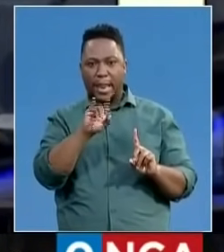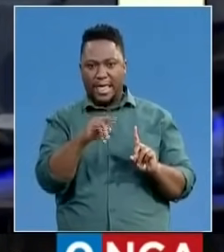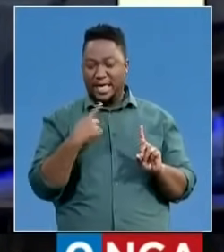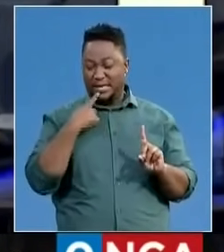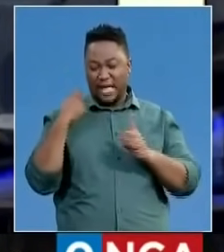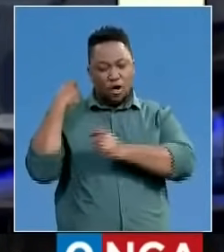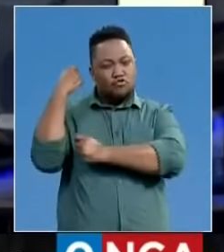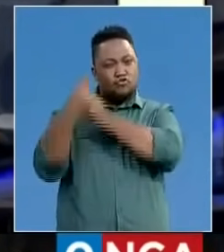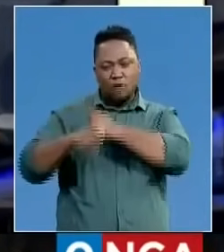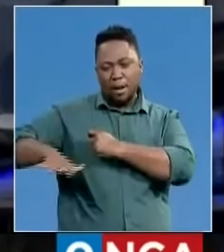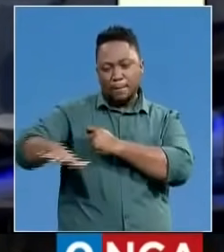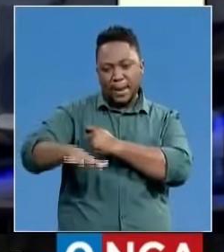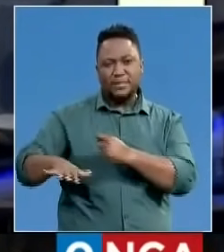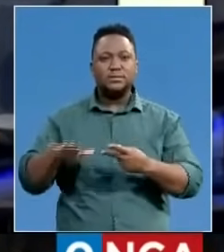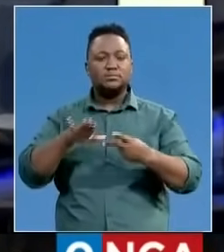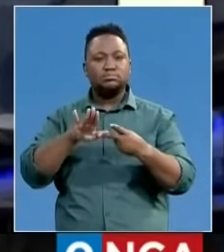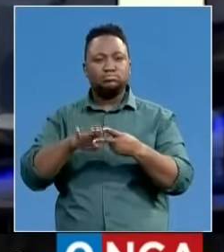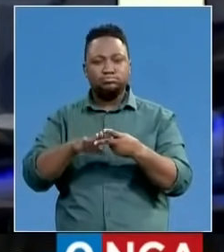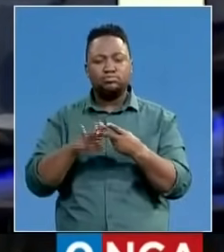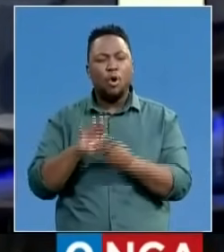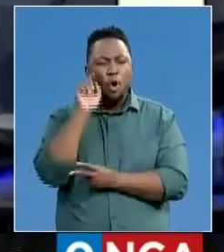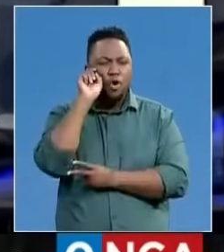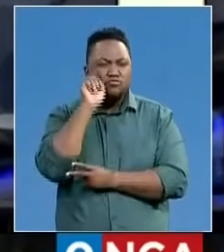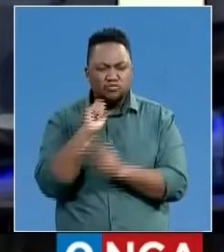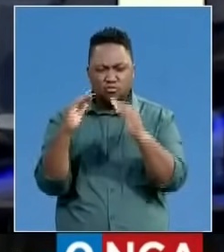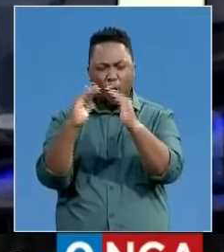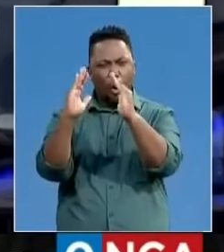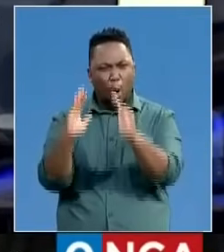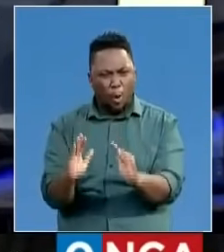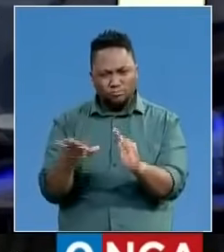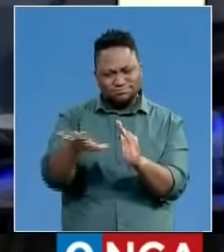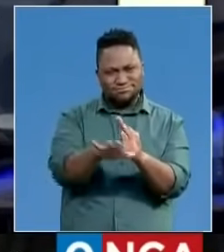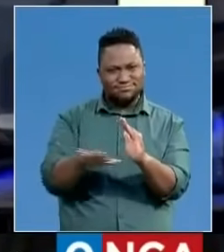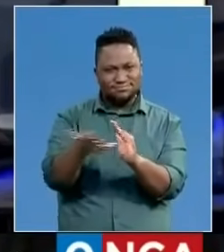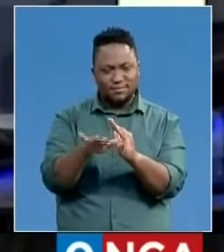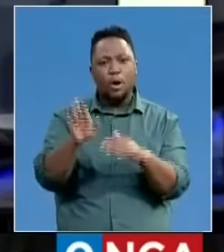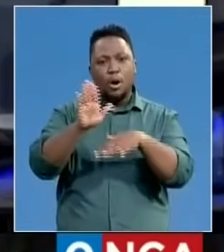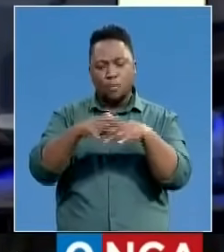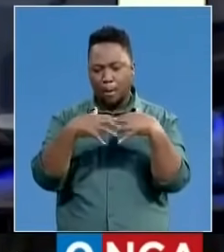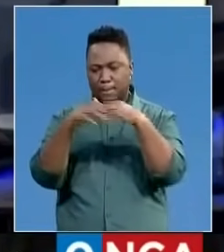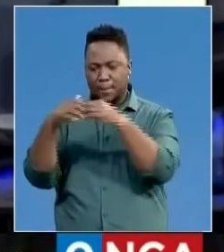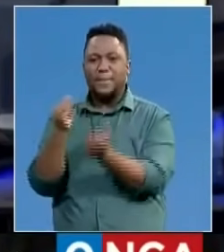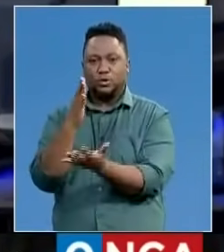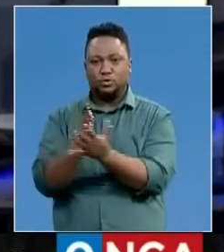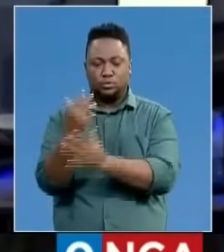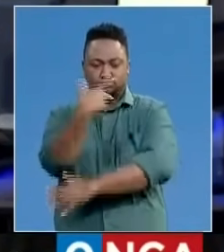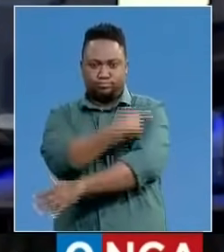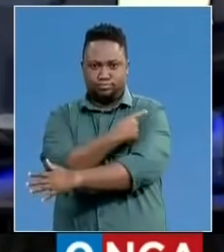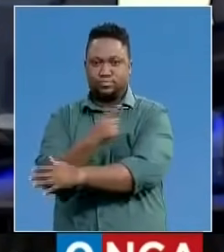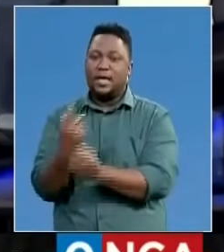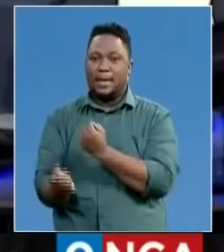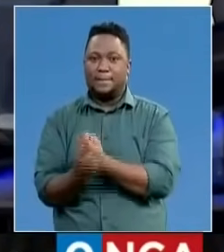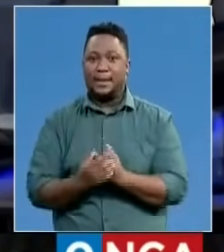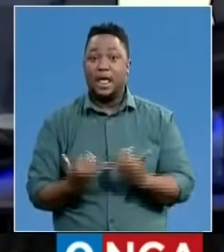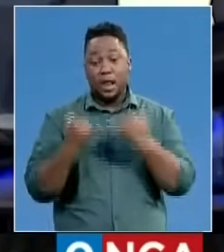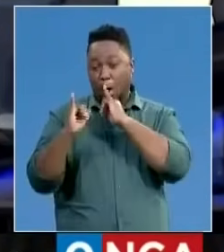in rural areas. Dr. Keith Cloete is head of the province's health department and joins us now from Cape Town to talk more about this. Doctor, evening.